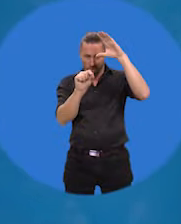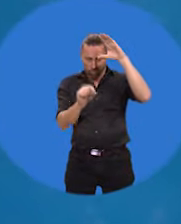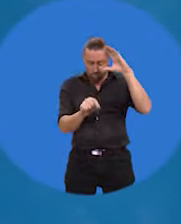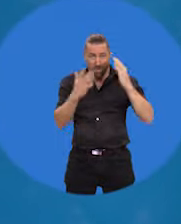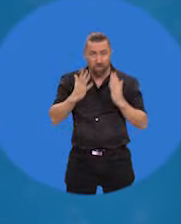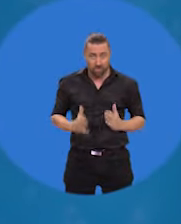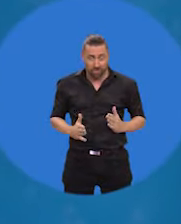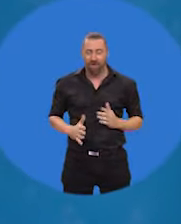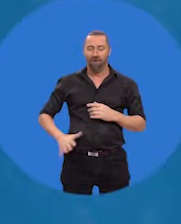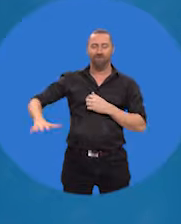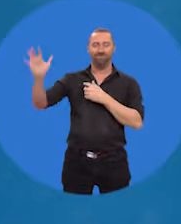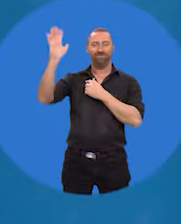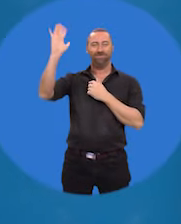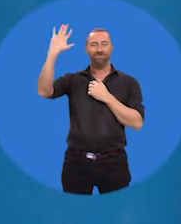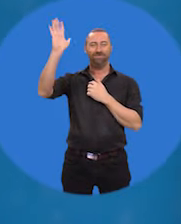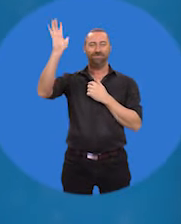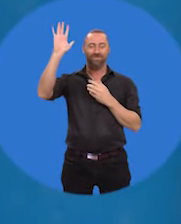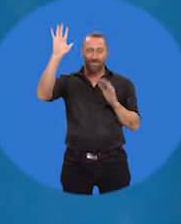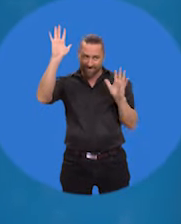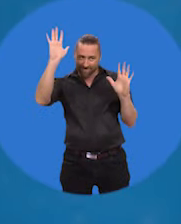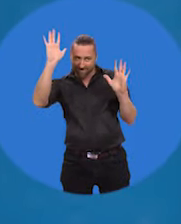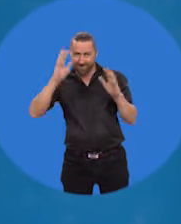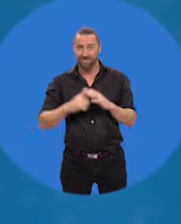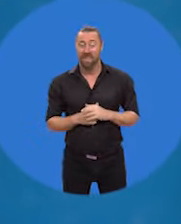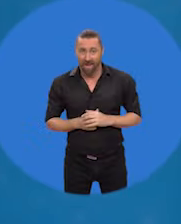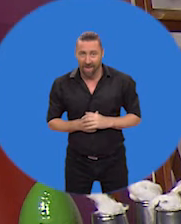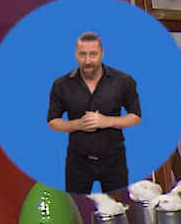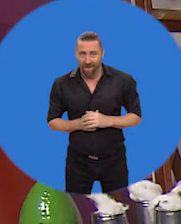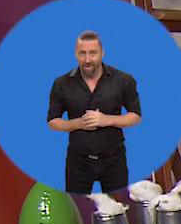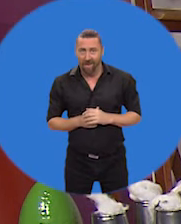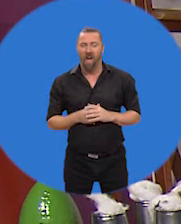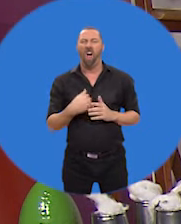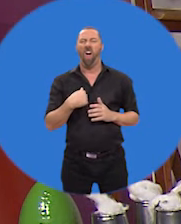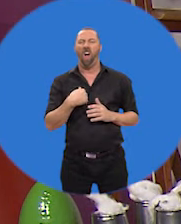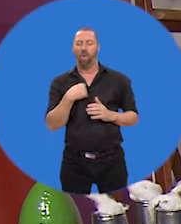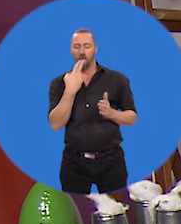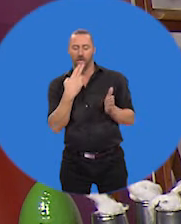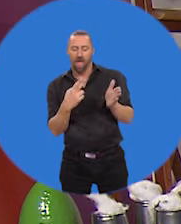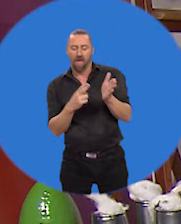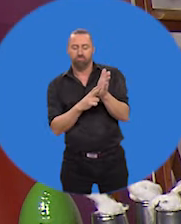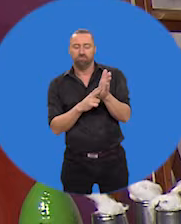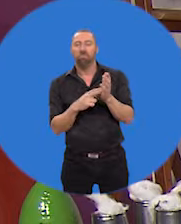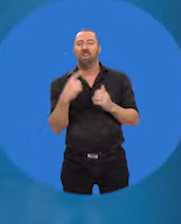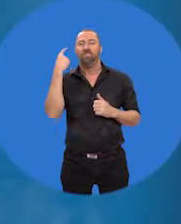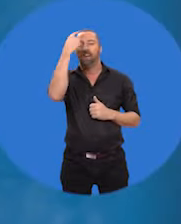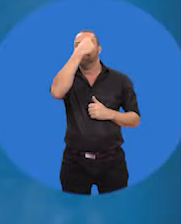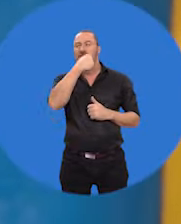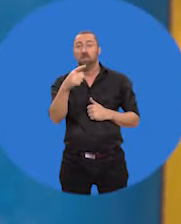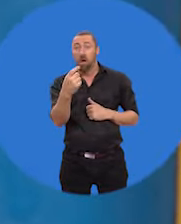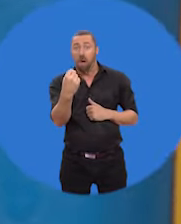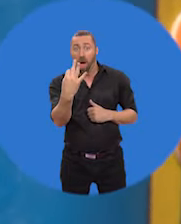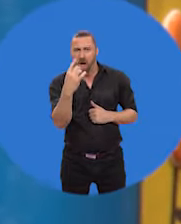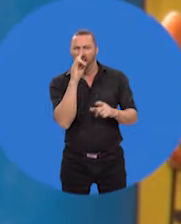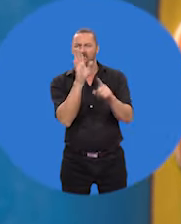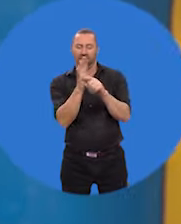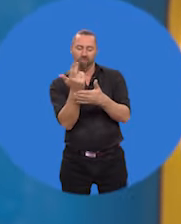an arm that's waving. Maybe another little hand there. And then I'm going to add a sticker to be the face. But if you don't have a sticker, you can just